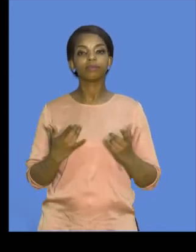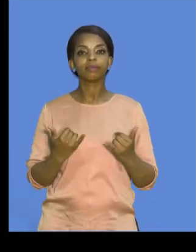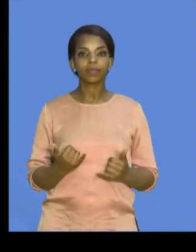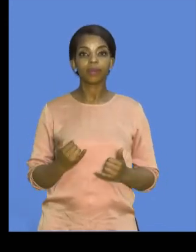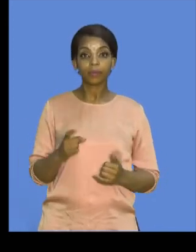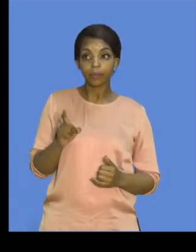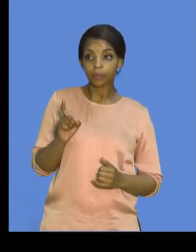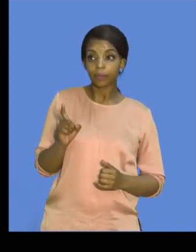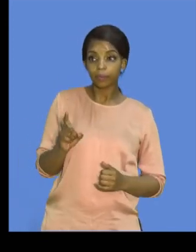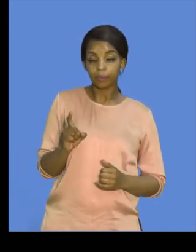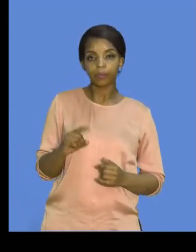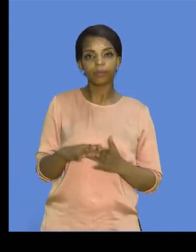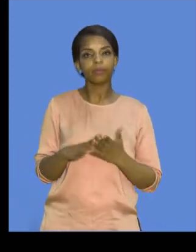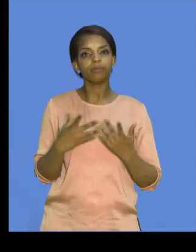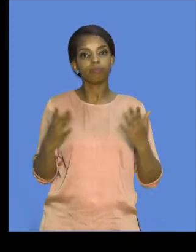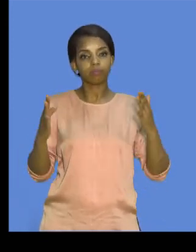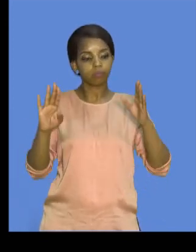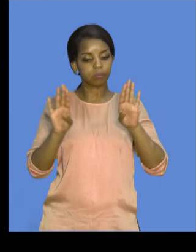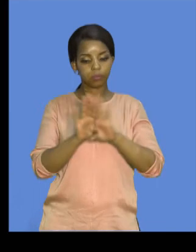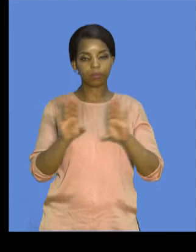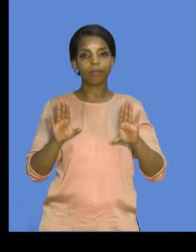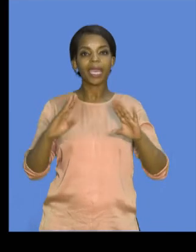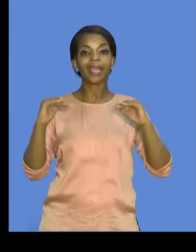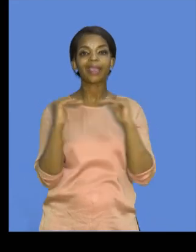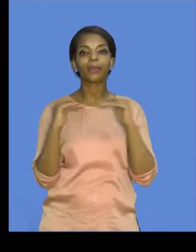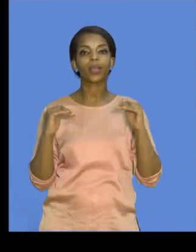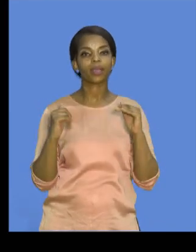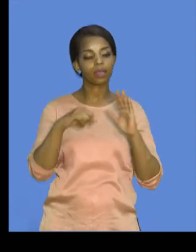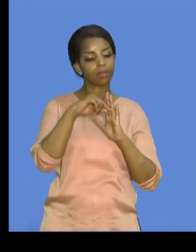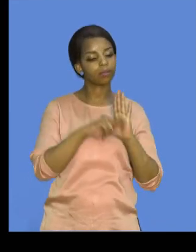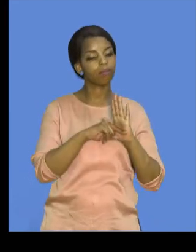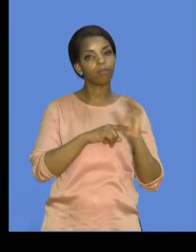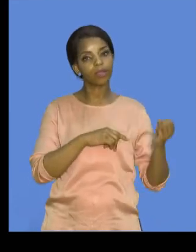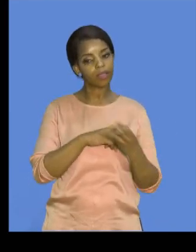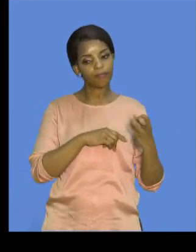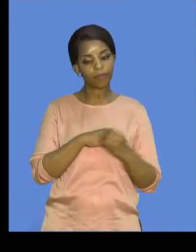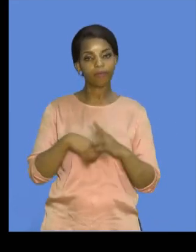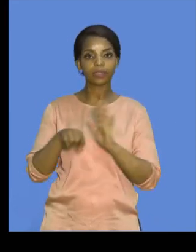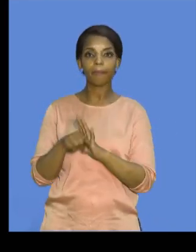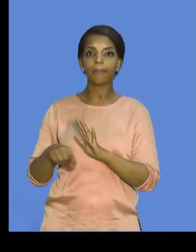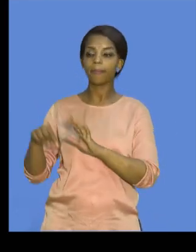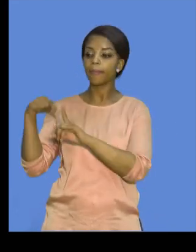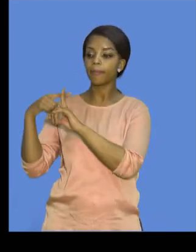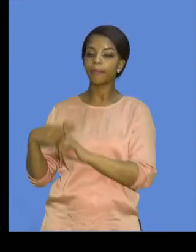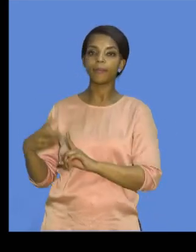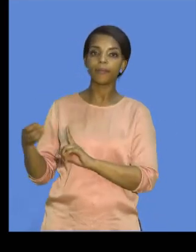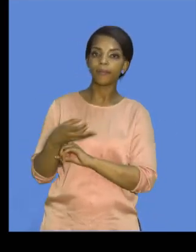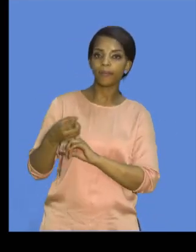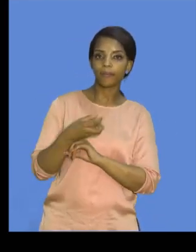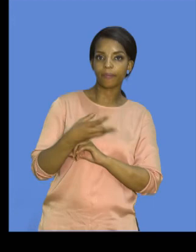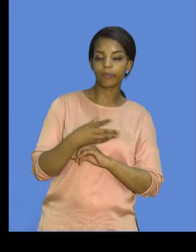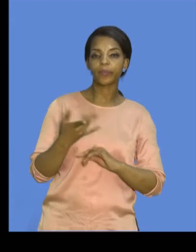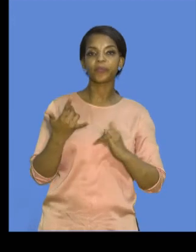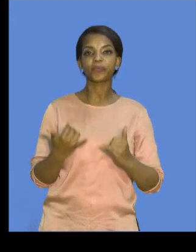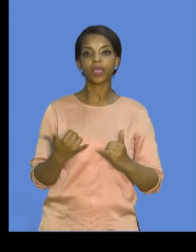been equally distributed. So it says what charge was transferred. Now we're actually talking about the change in charge. It